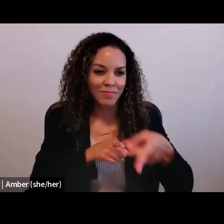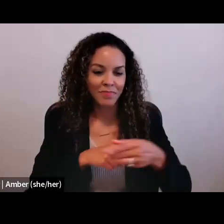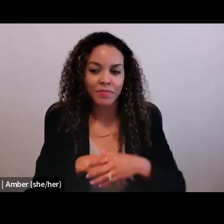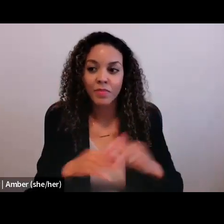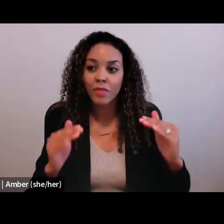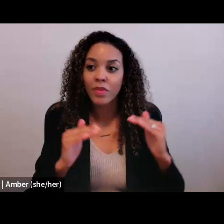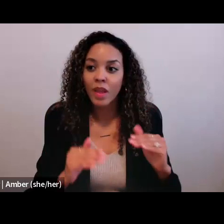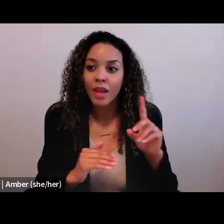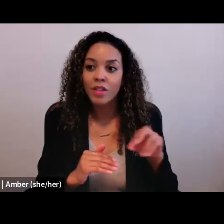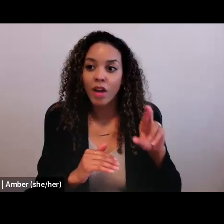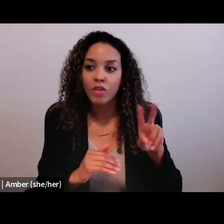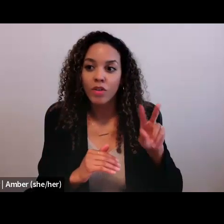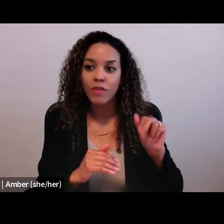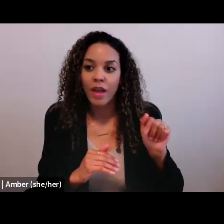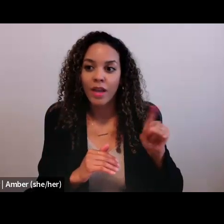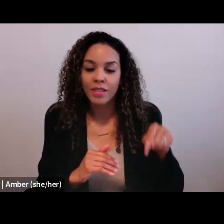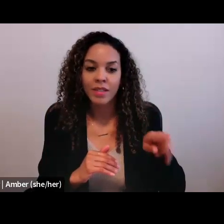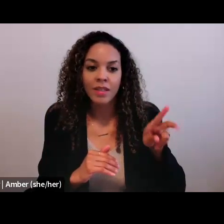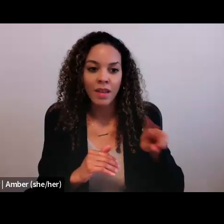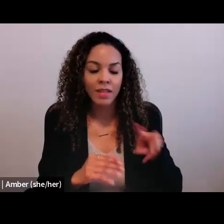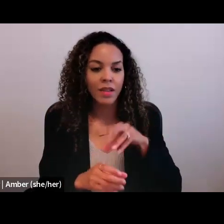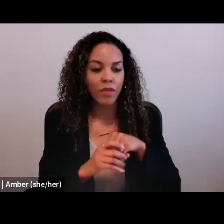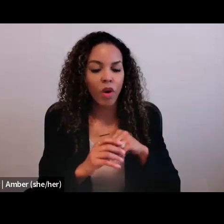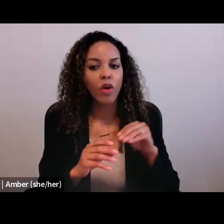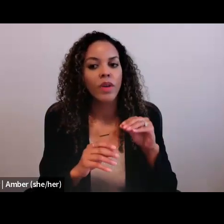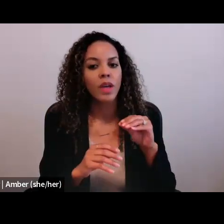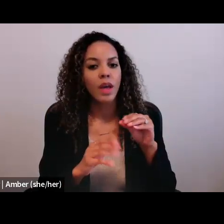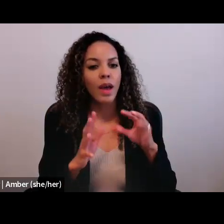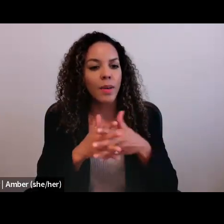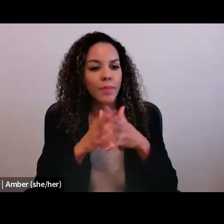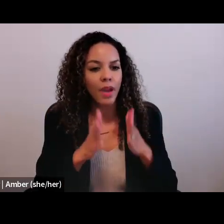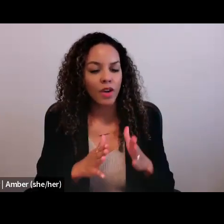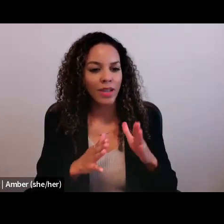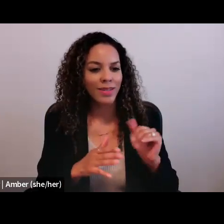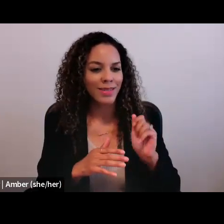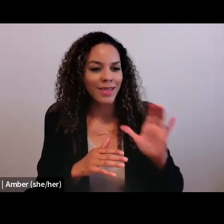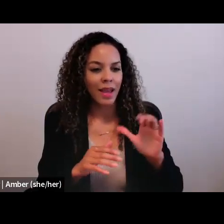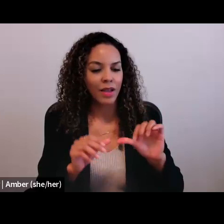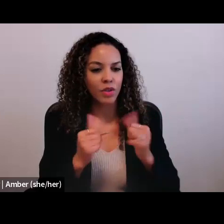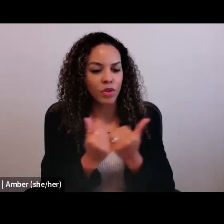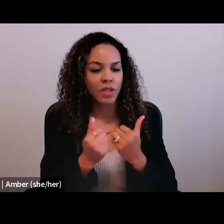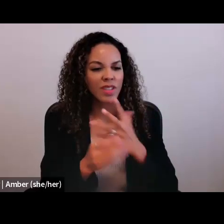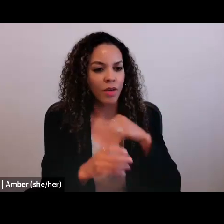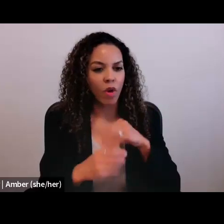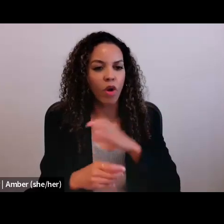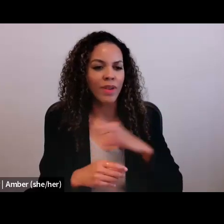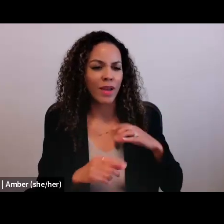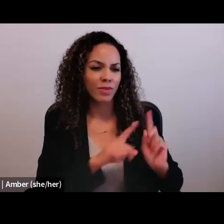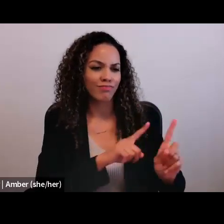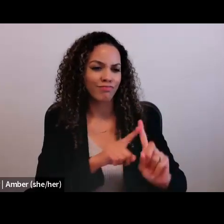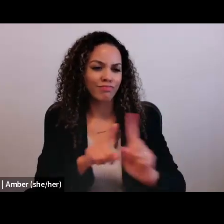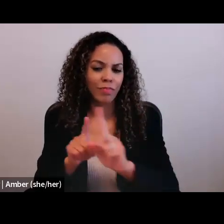Dr. Vasquez is a member of the American Psych Association and has served in many committees, including the Council of Representative on behalf of